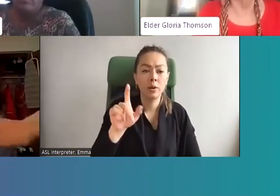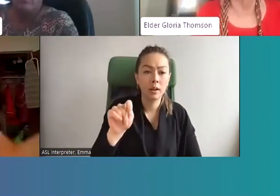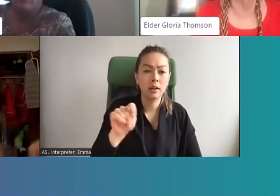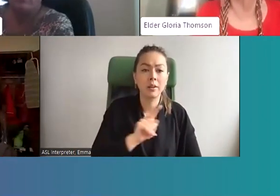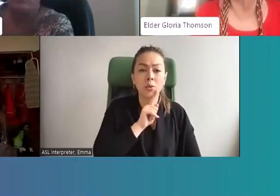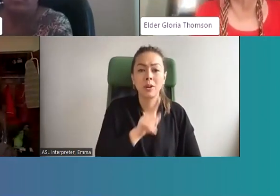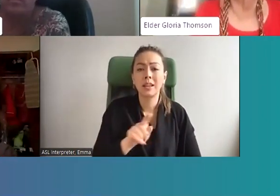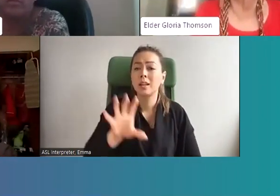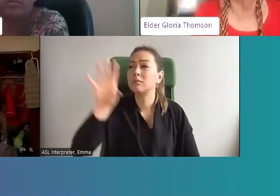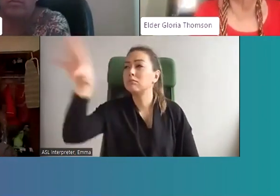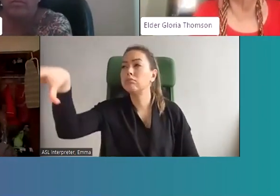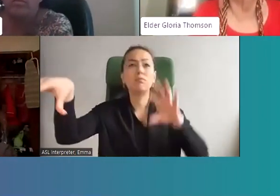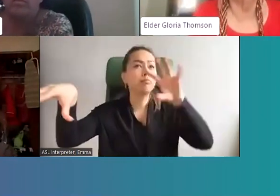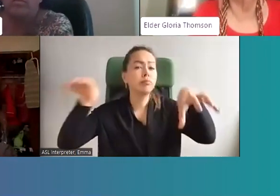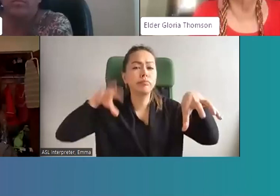scattered,